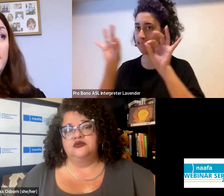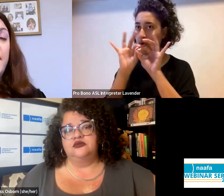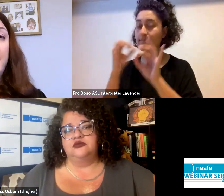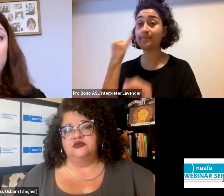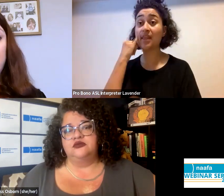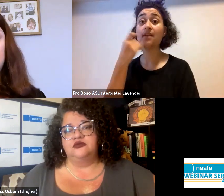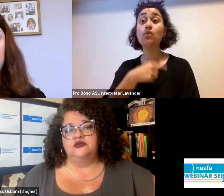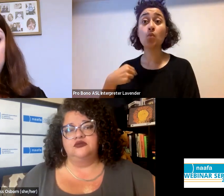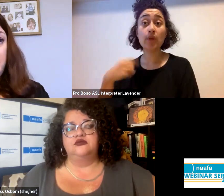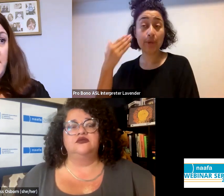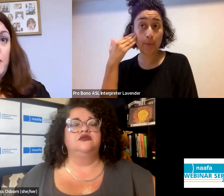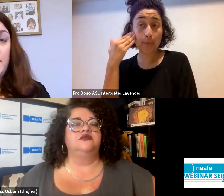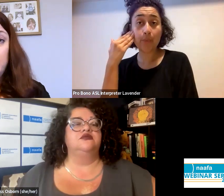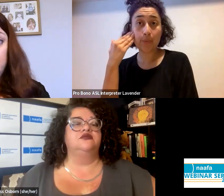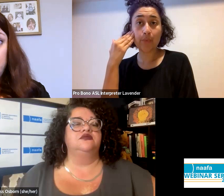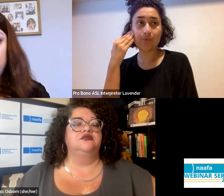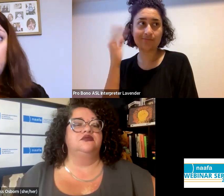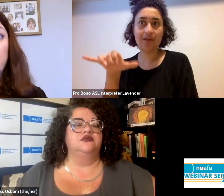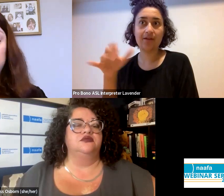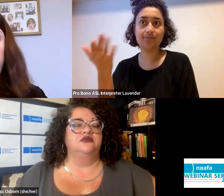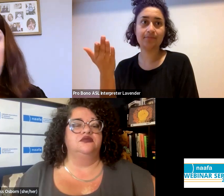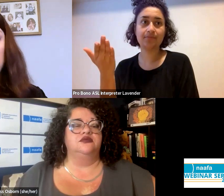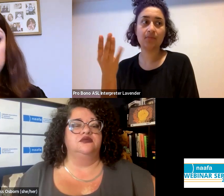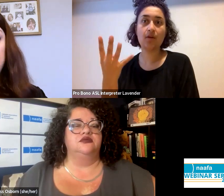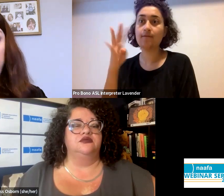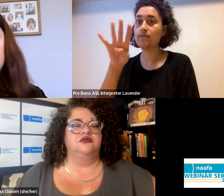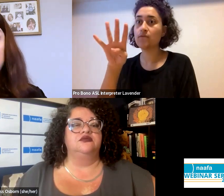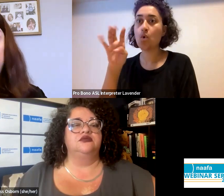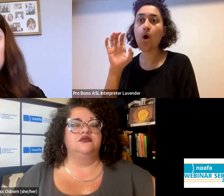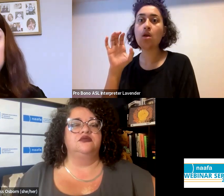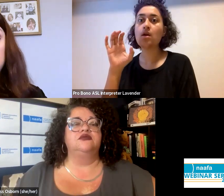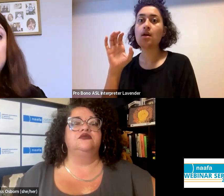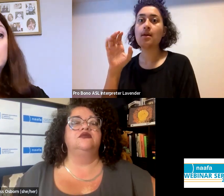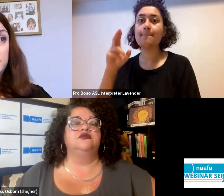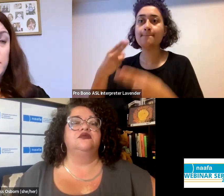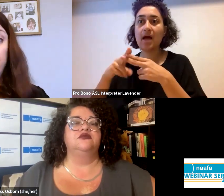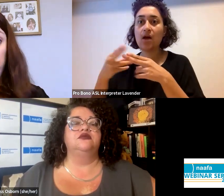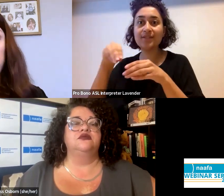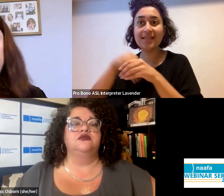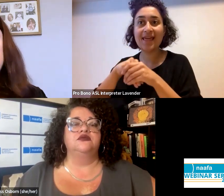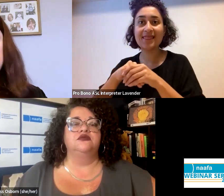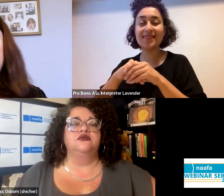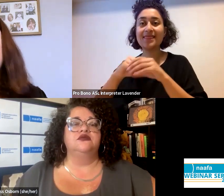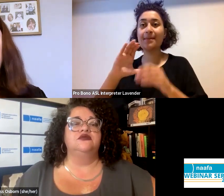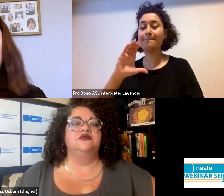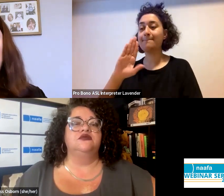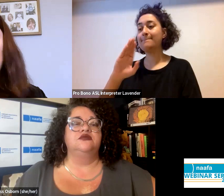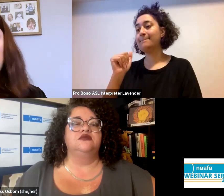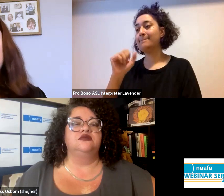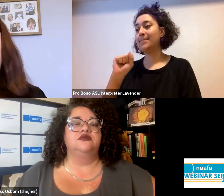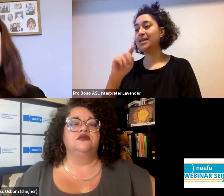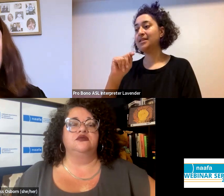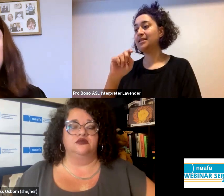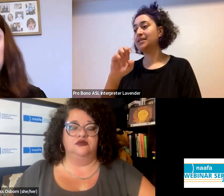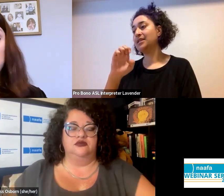know that they're 400 pounds in the basement, okay, we might need to send 4